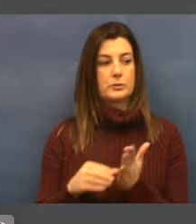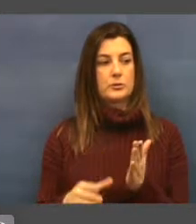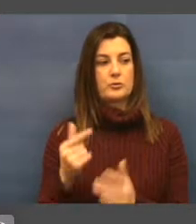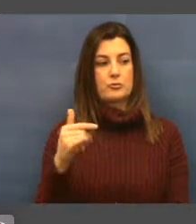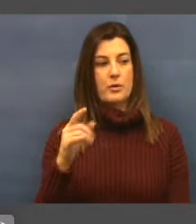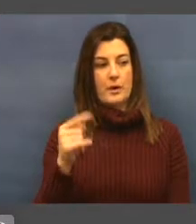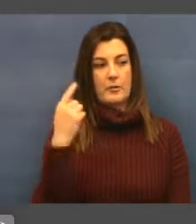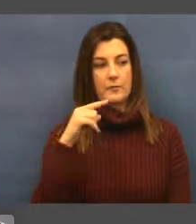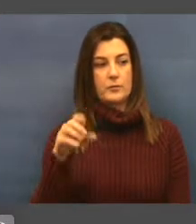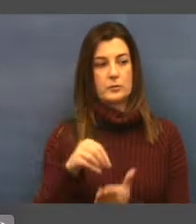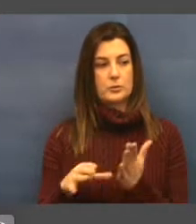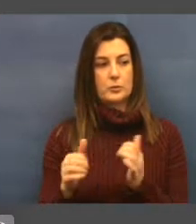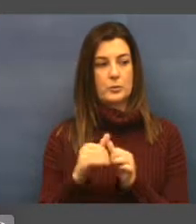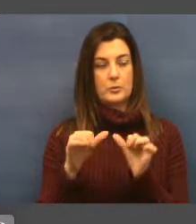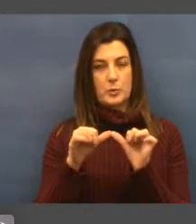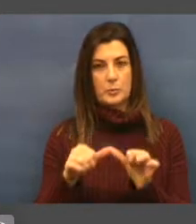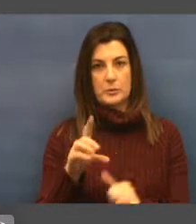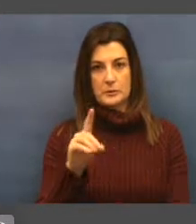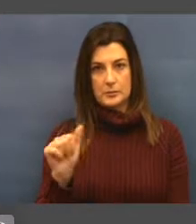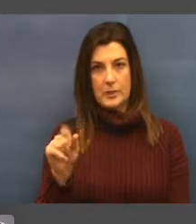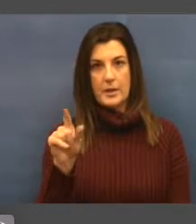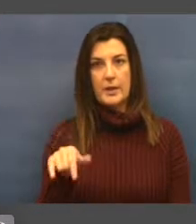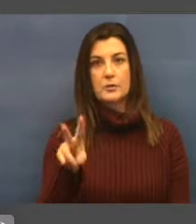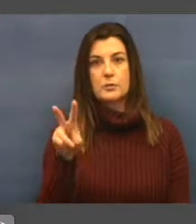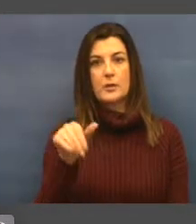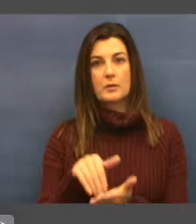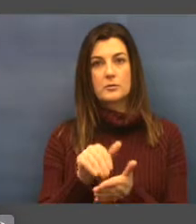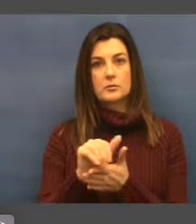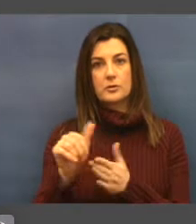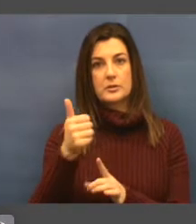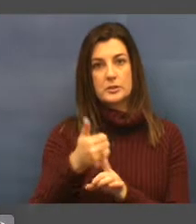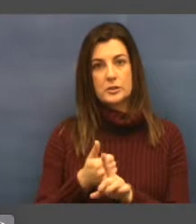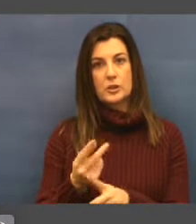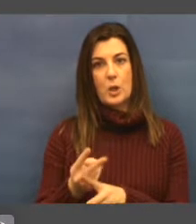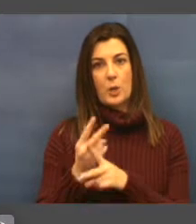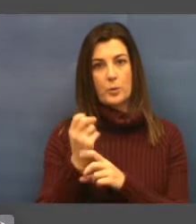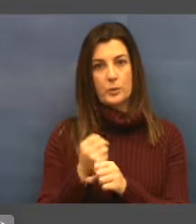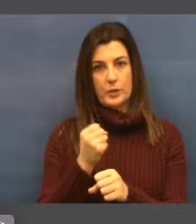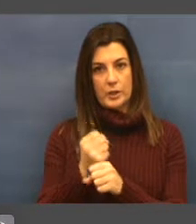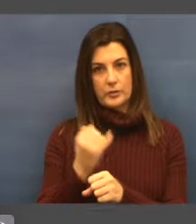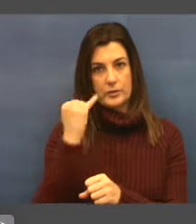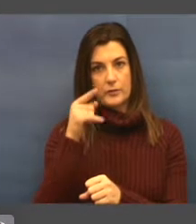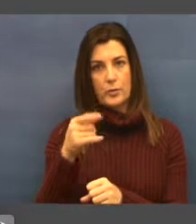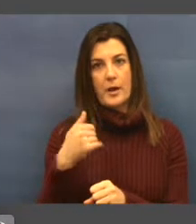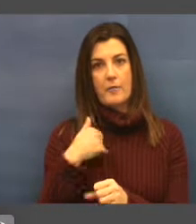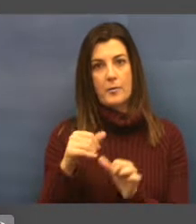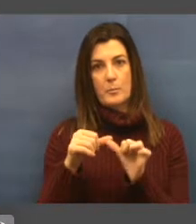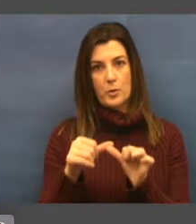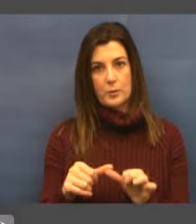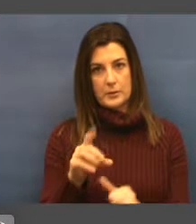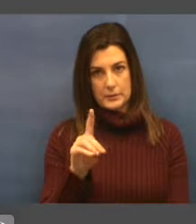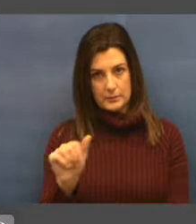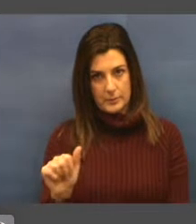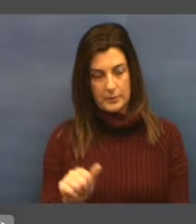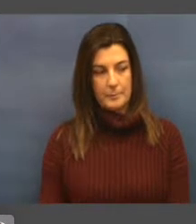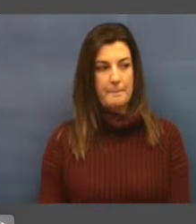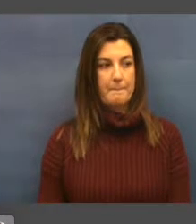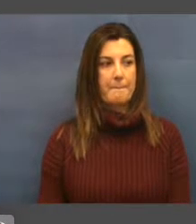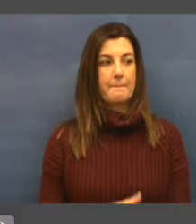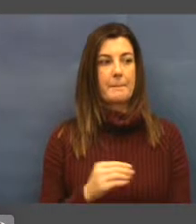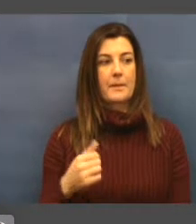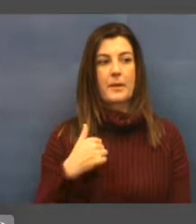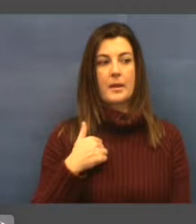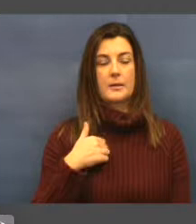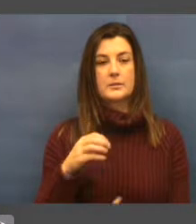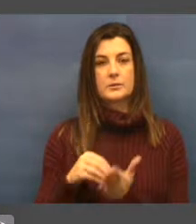disabilities, which is $2,000 per loan year if you have a permanent disability. And the